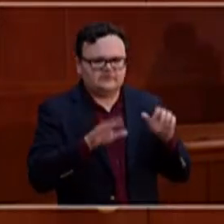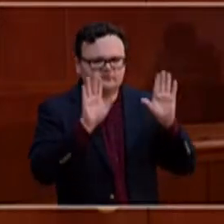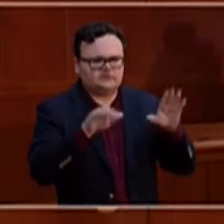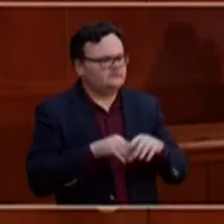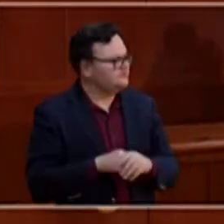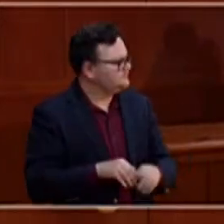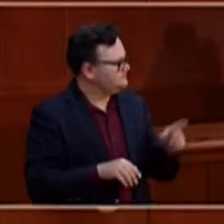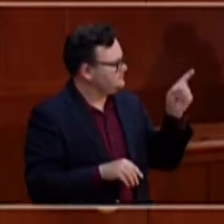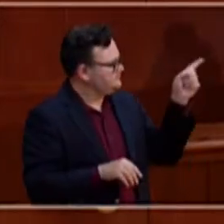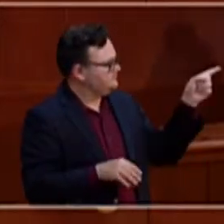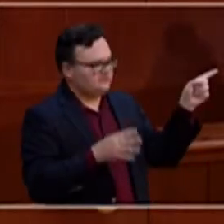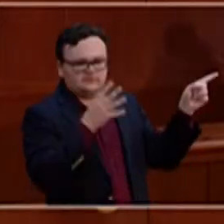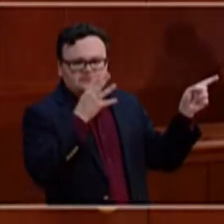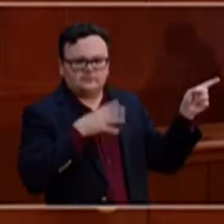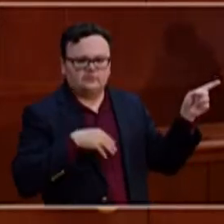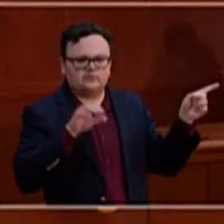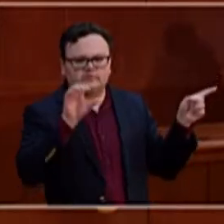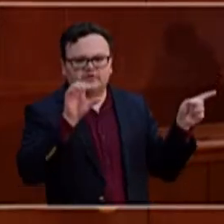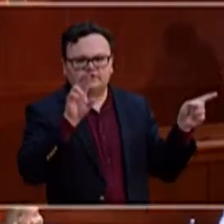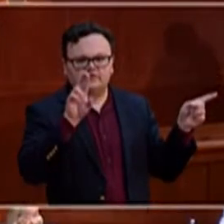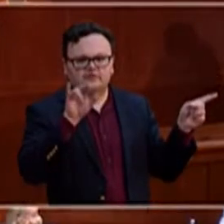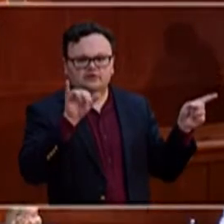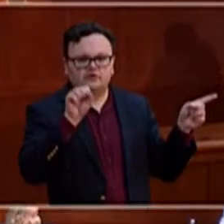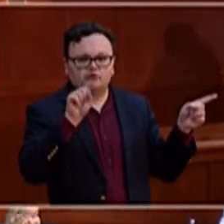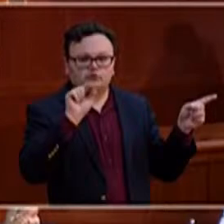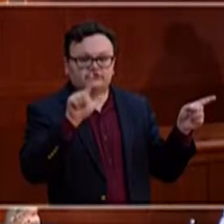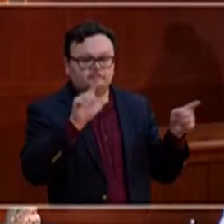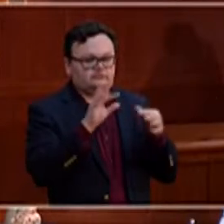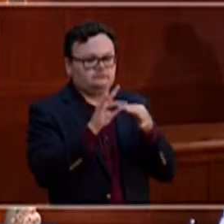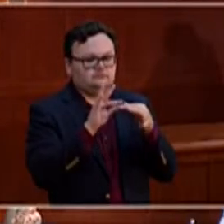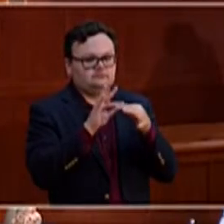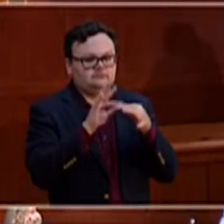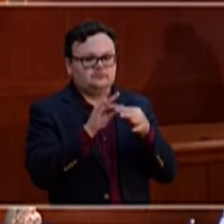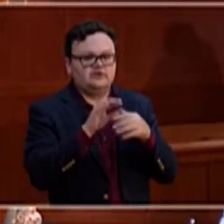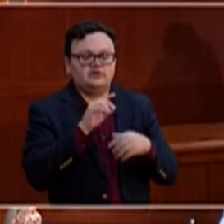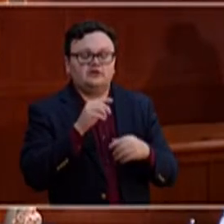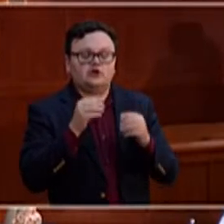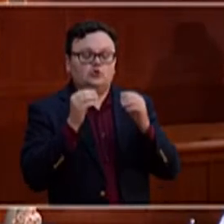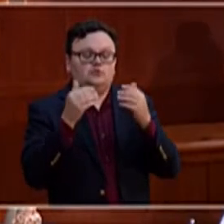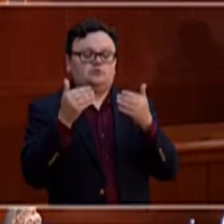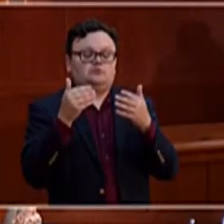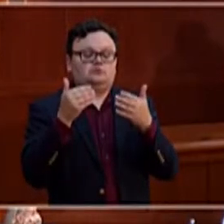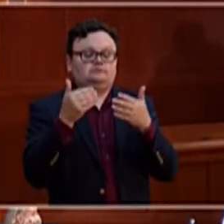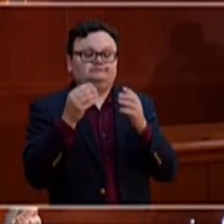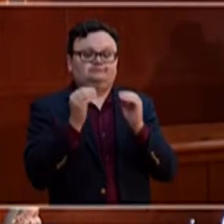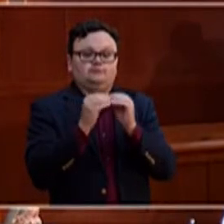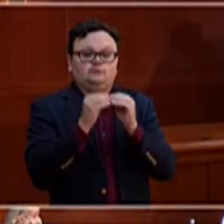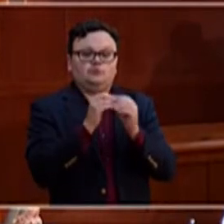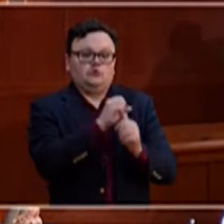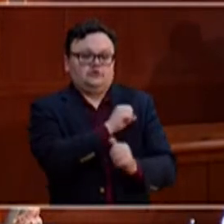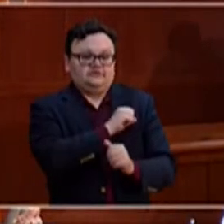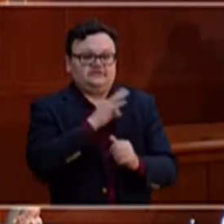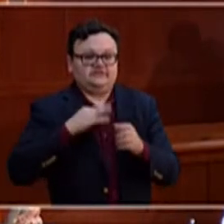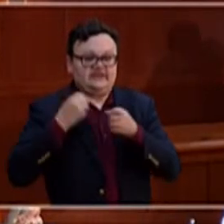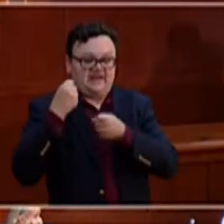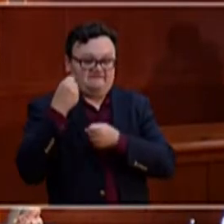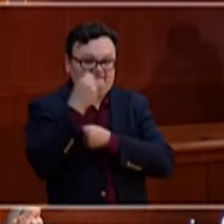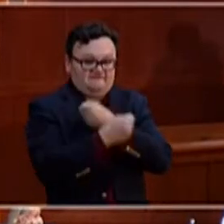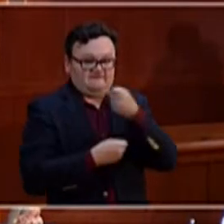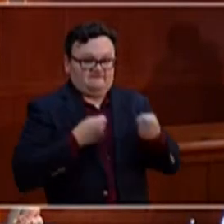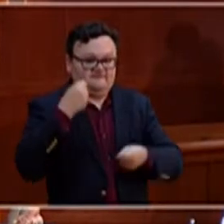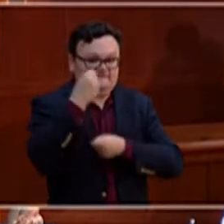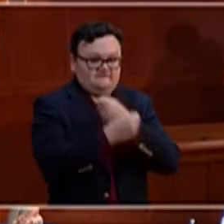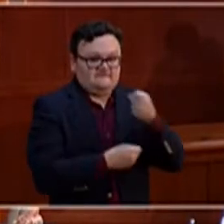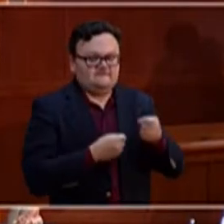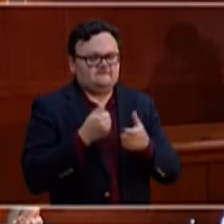I would absolutely agree with the fact that staffing seems to be something that is very significant. Again, our workforce has been on the front line since